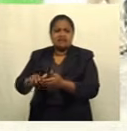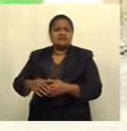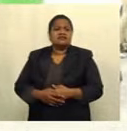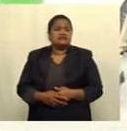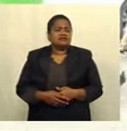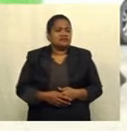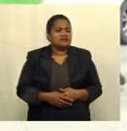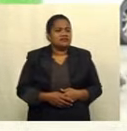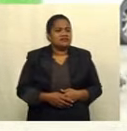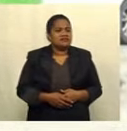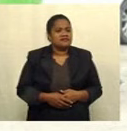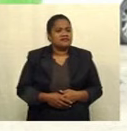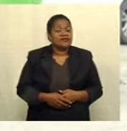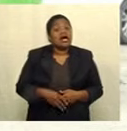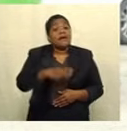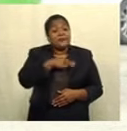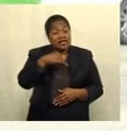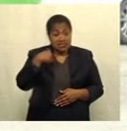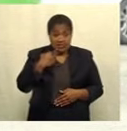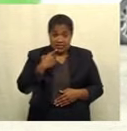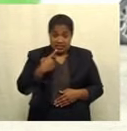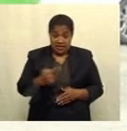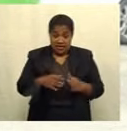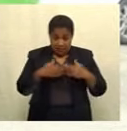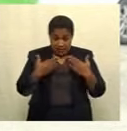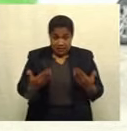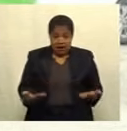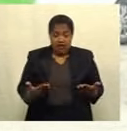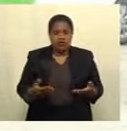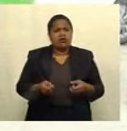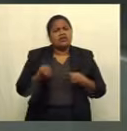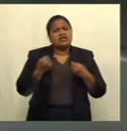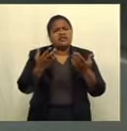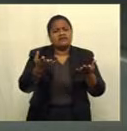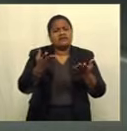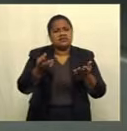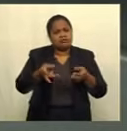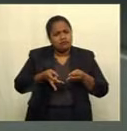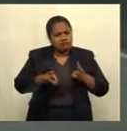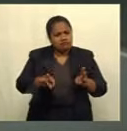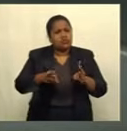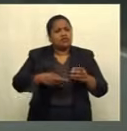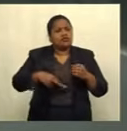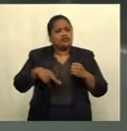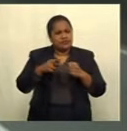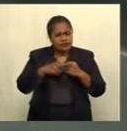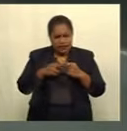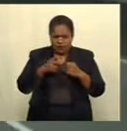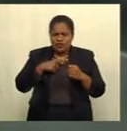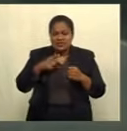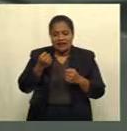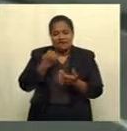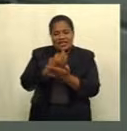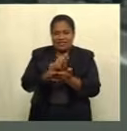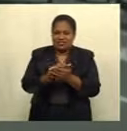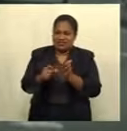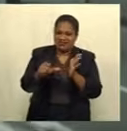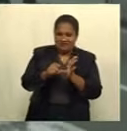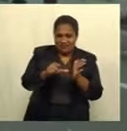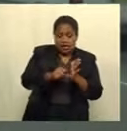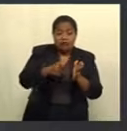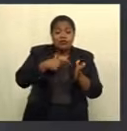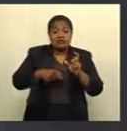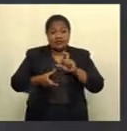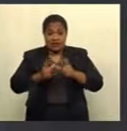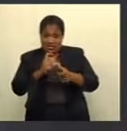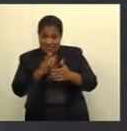basis. The minister says as of now they've given some leeway to ratepayers who are also facing financial difficulties because of this health